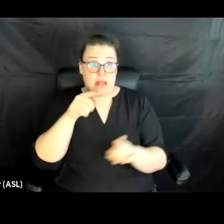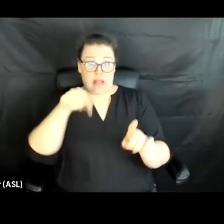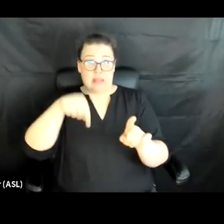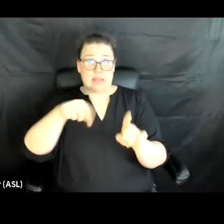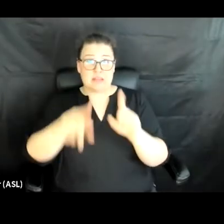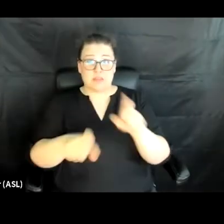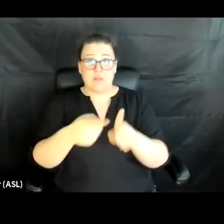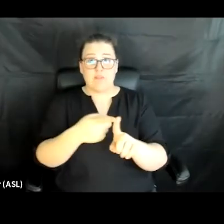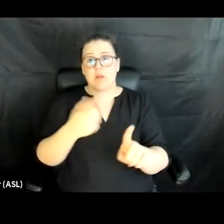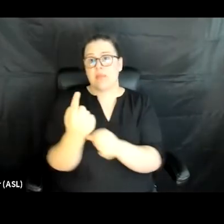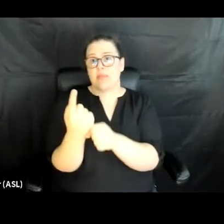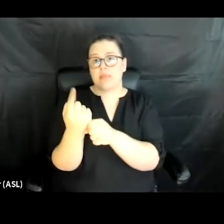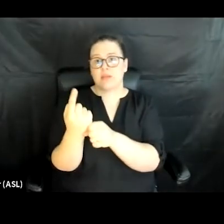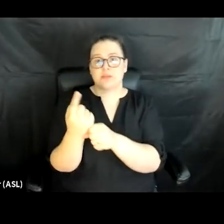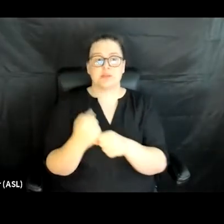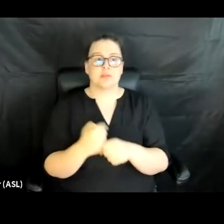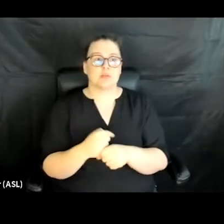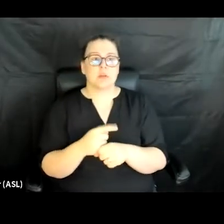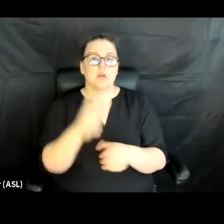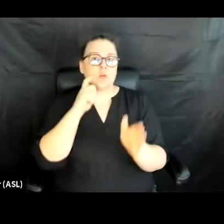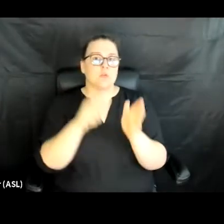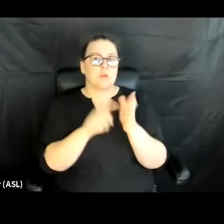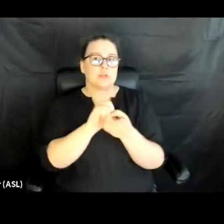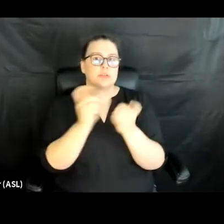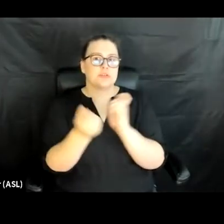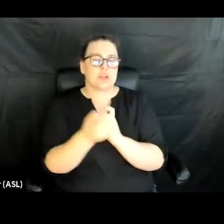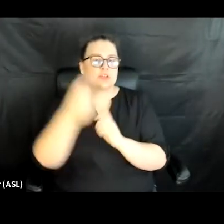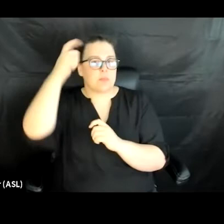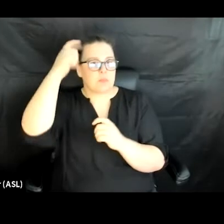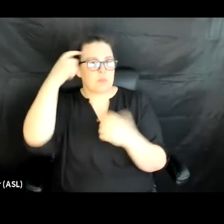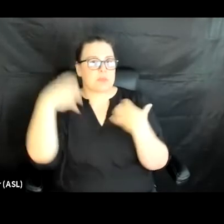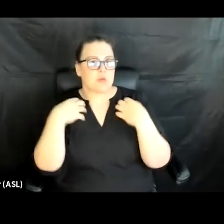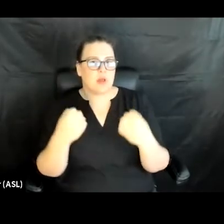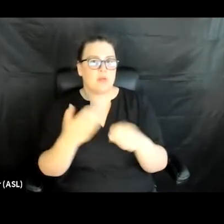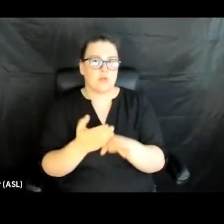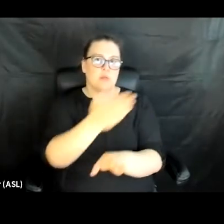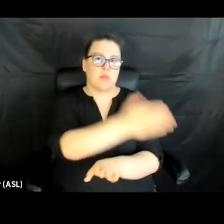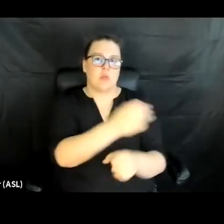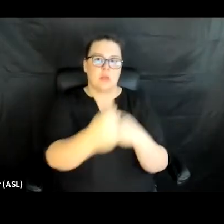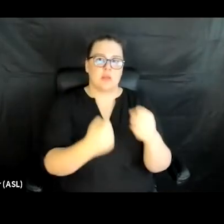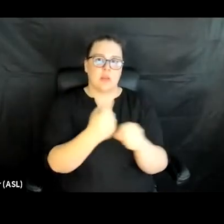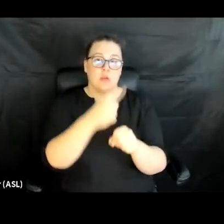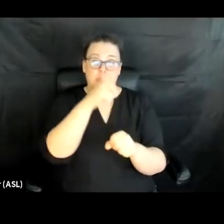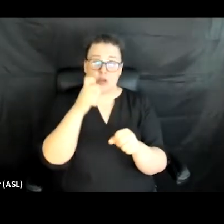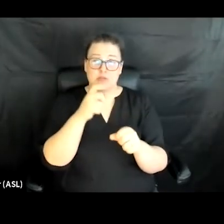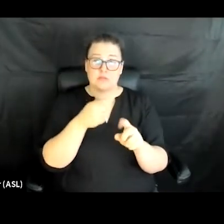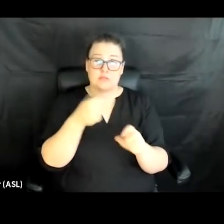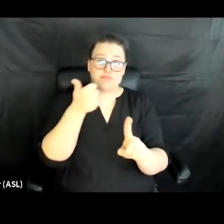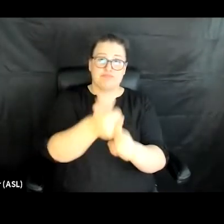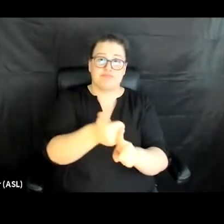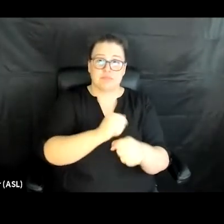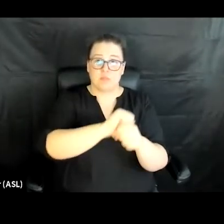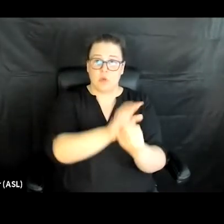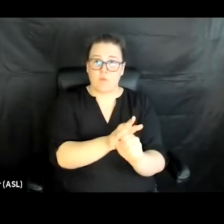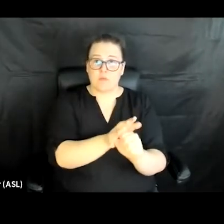asked if they had seen a change in their mental health care utilization in the prior year because of the pandemic. And